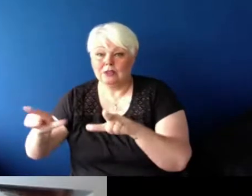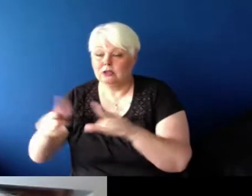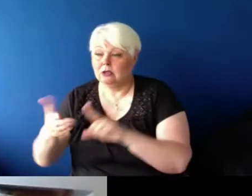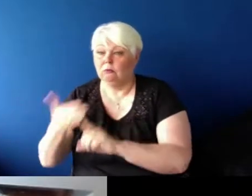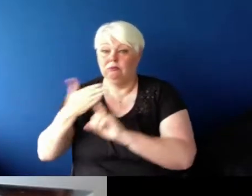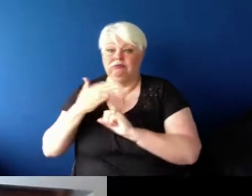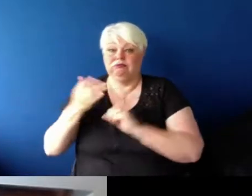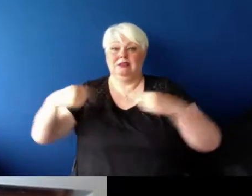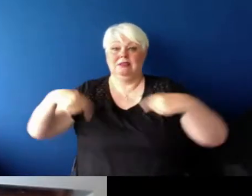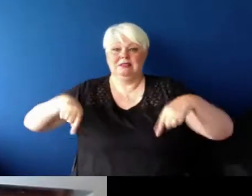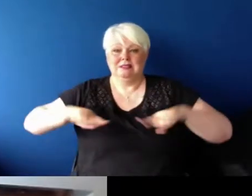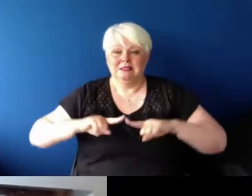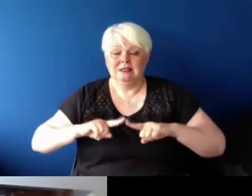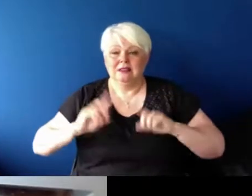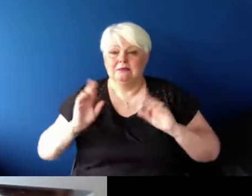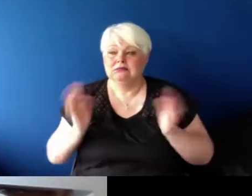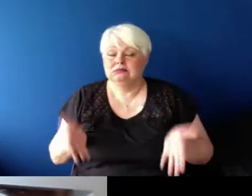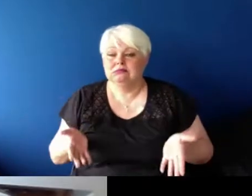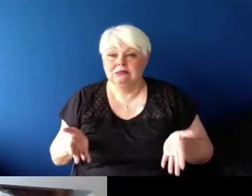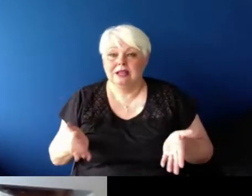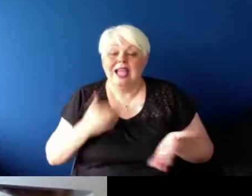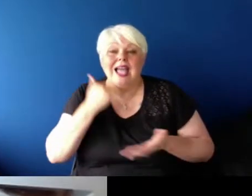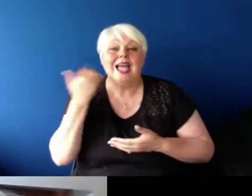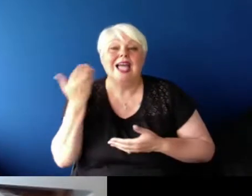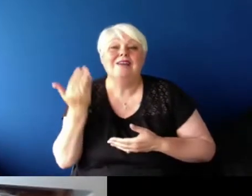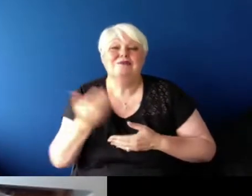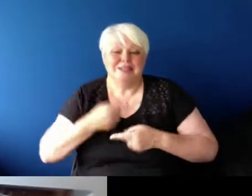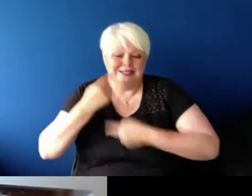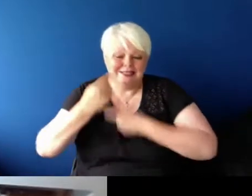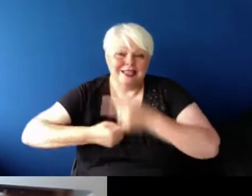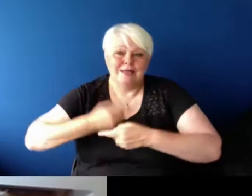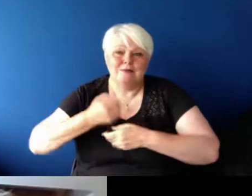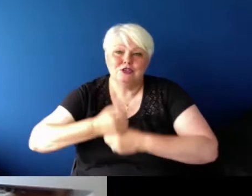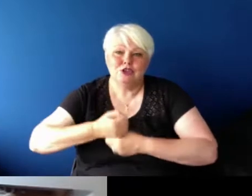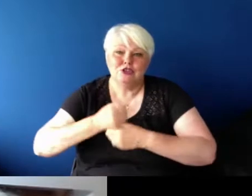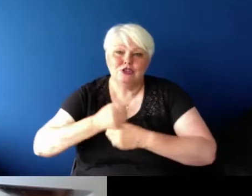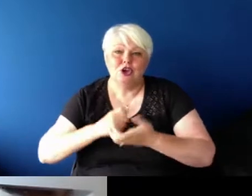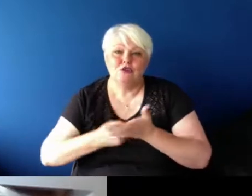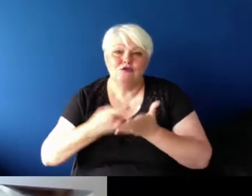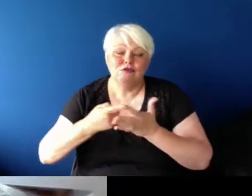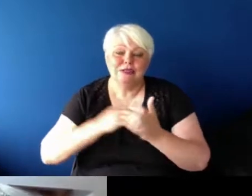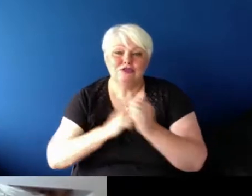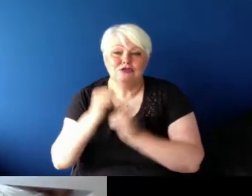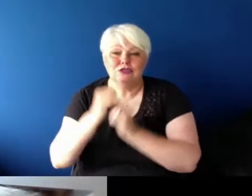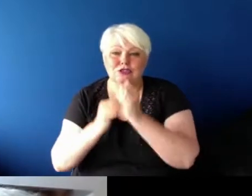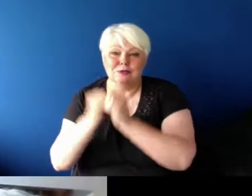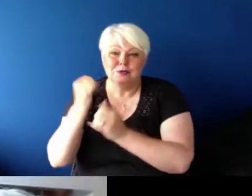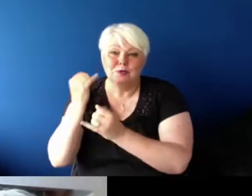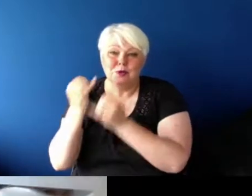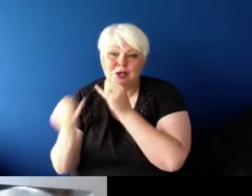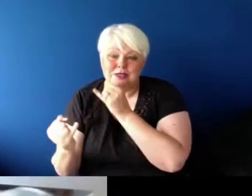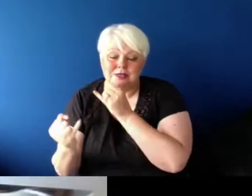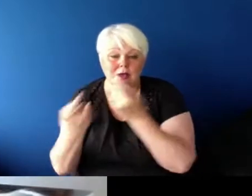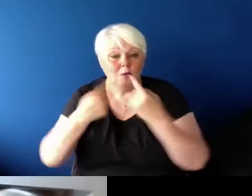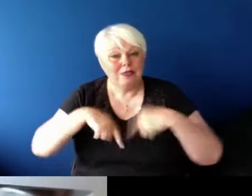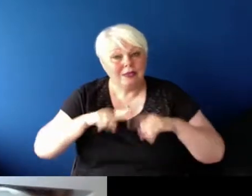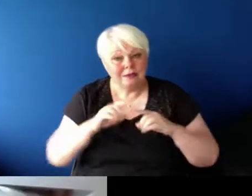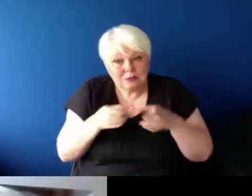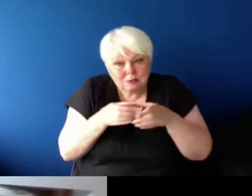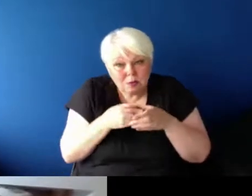Mm. I think every time the church restructures, it probably makes itself worse. Whereas if we think in terms of, you know, small things